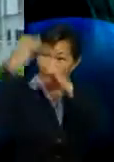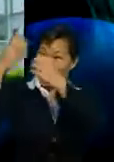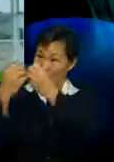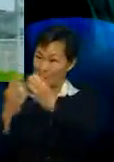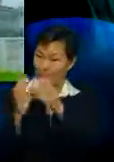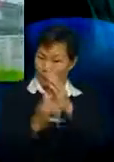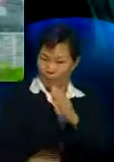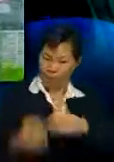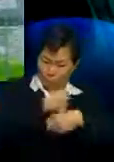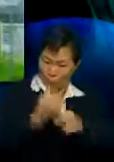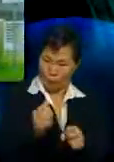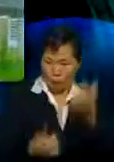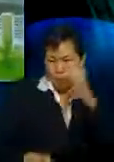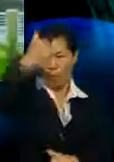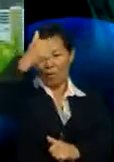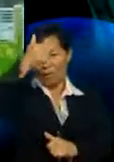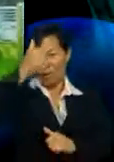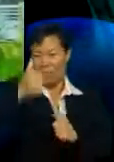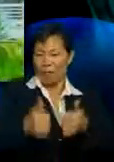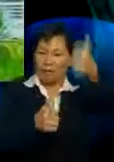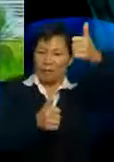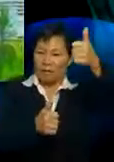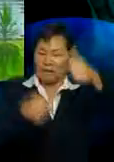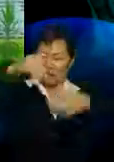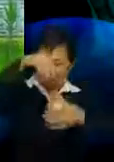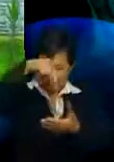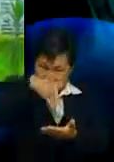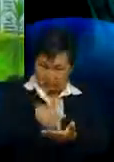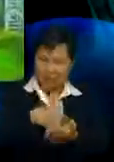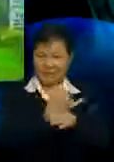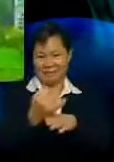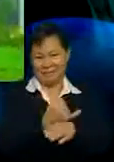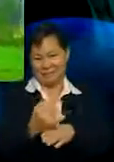which makes them one of the pioneers of this industry.